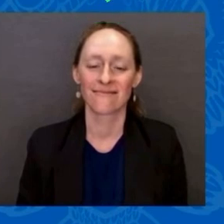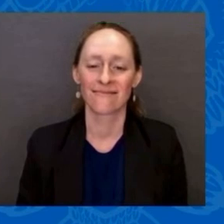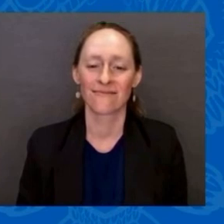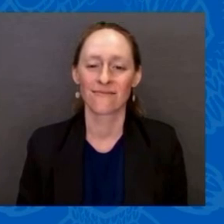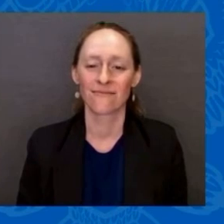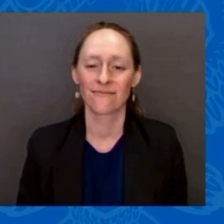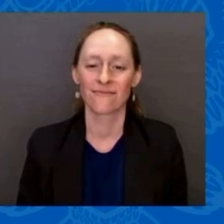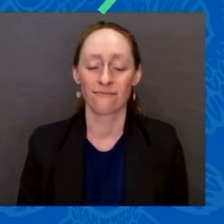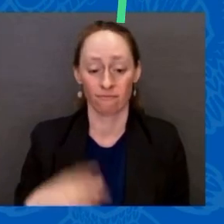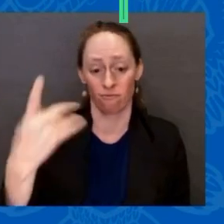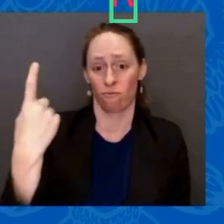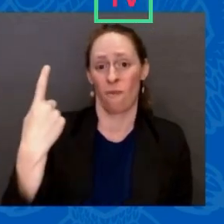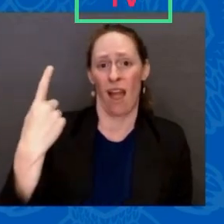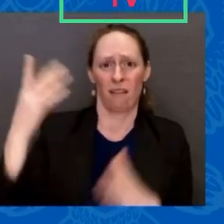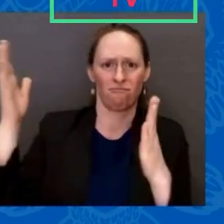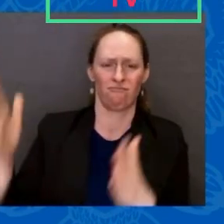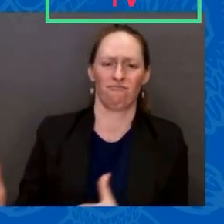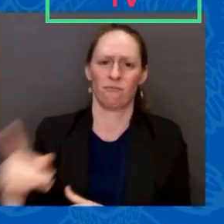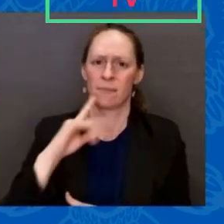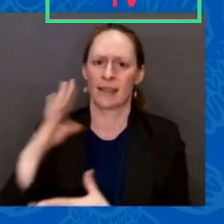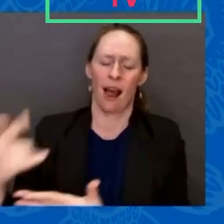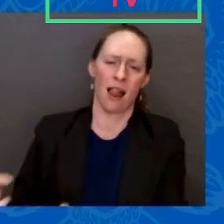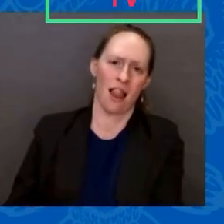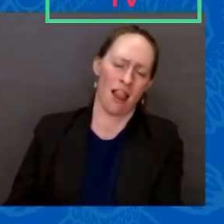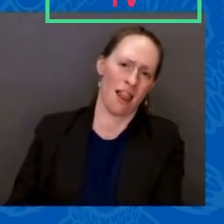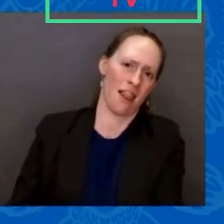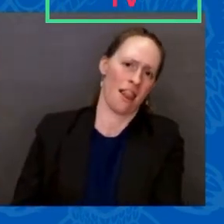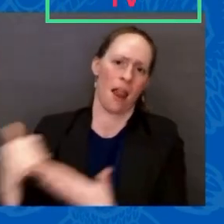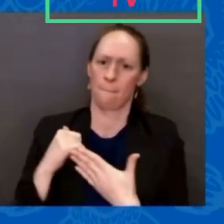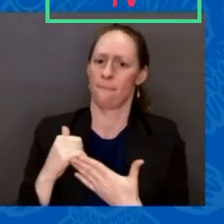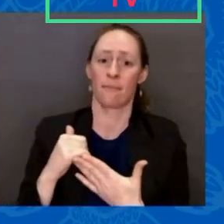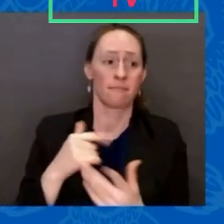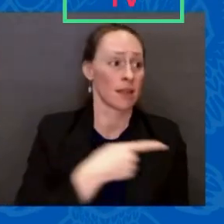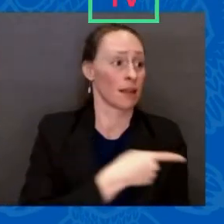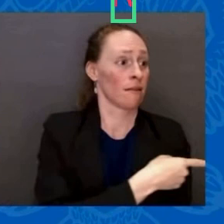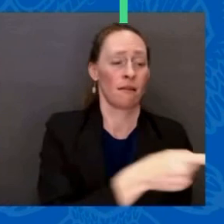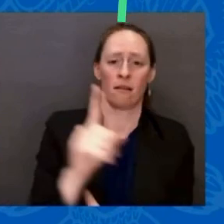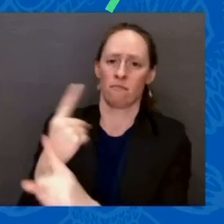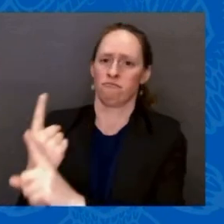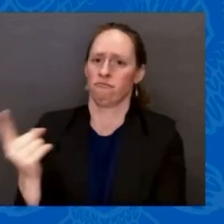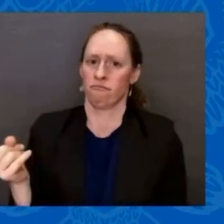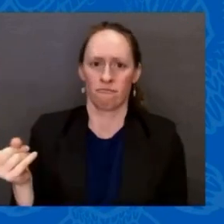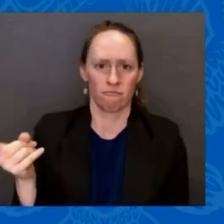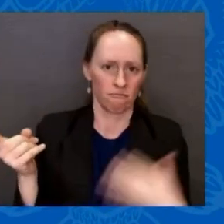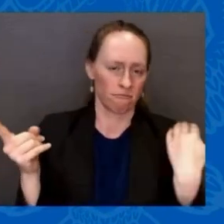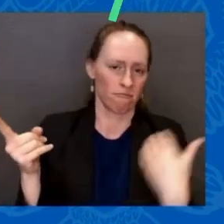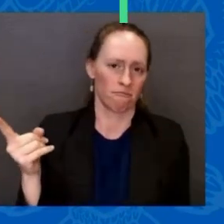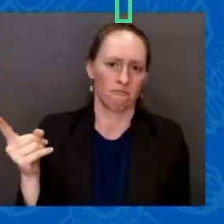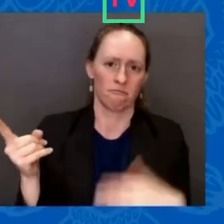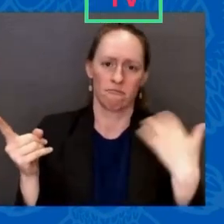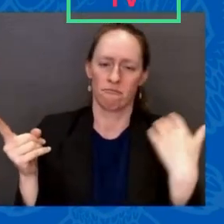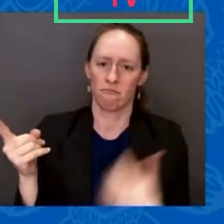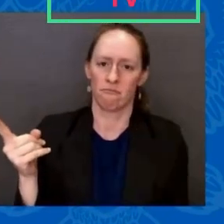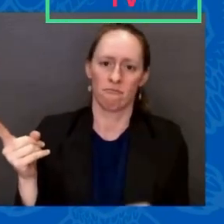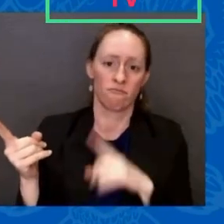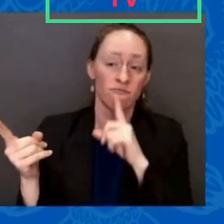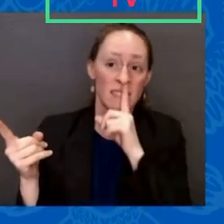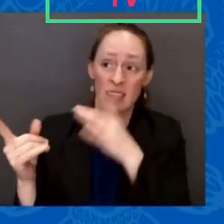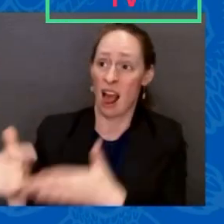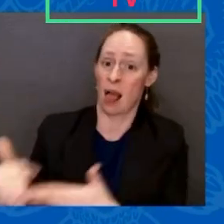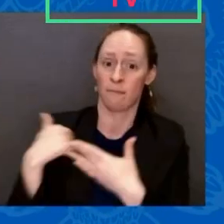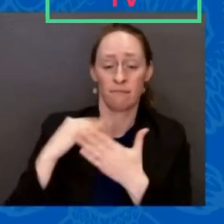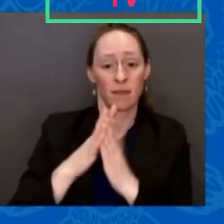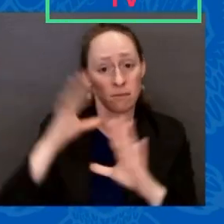America get elected last time. A single person, your governor. He stepped up. He raised money. He